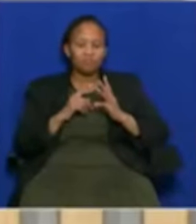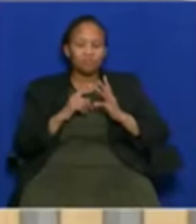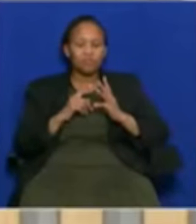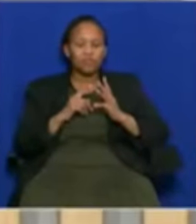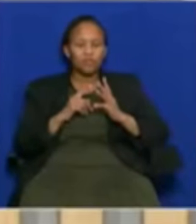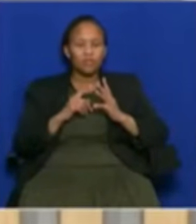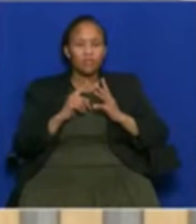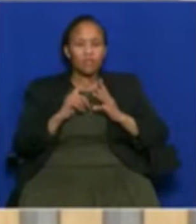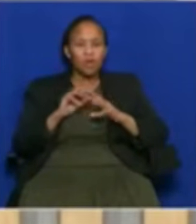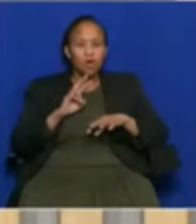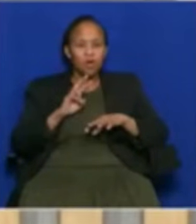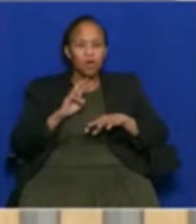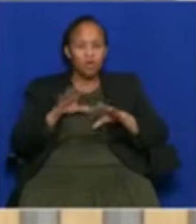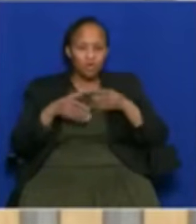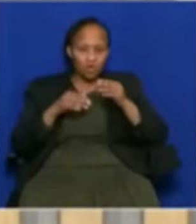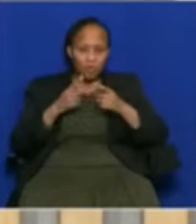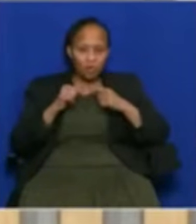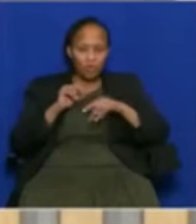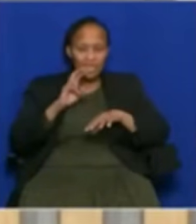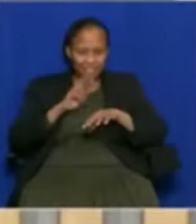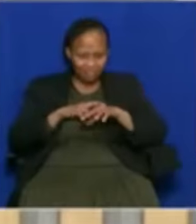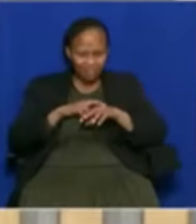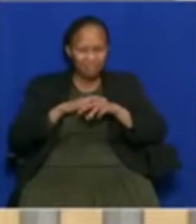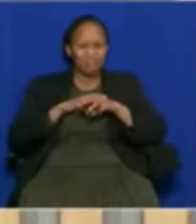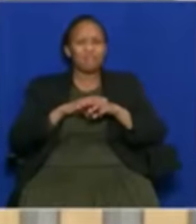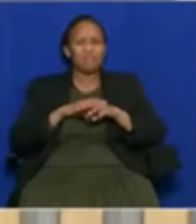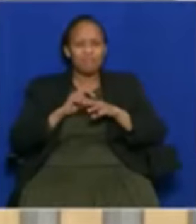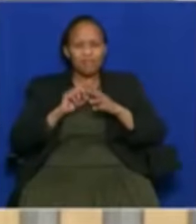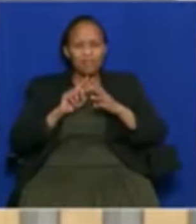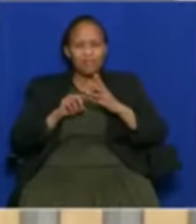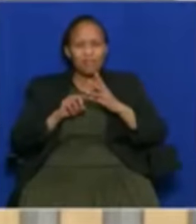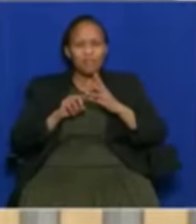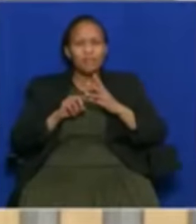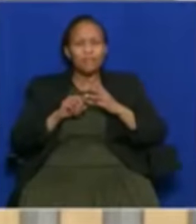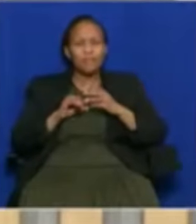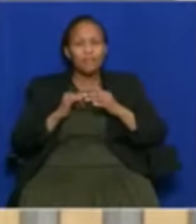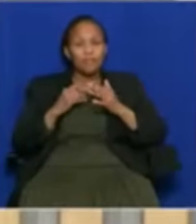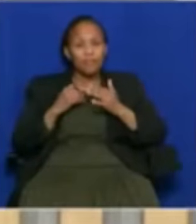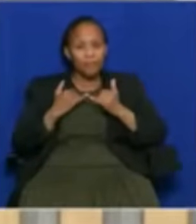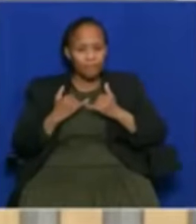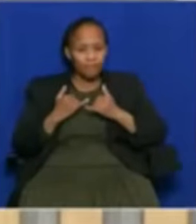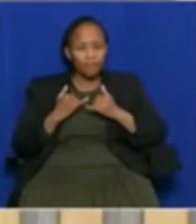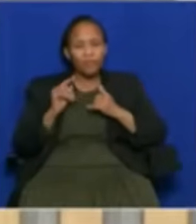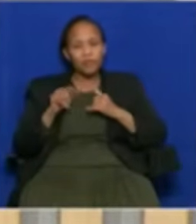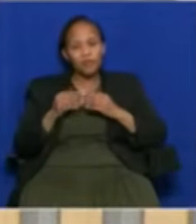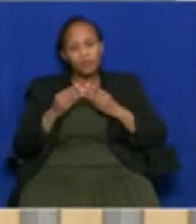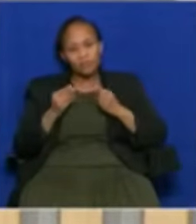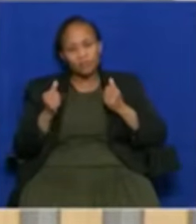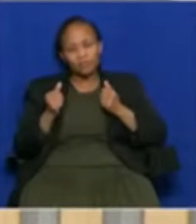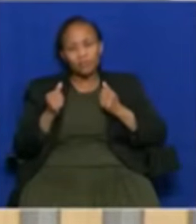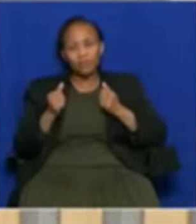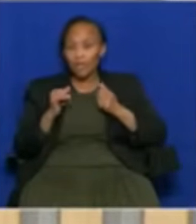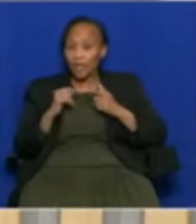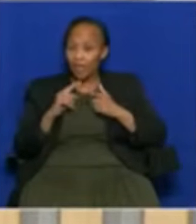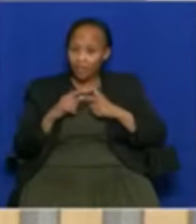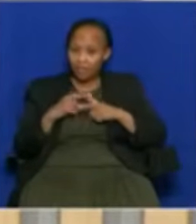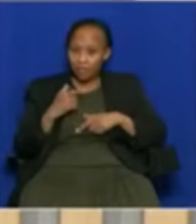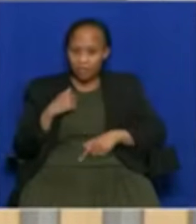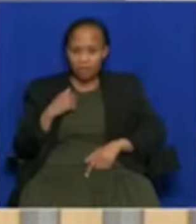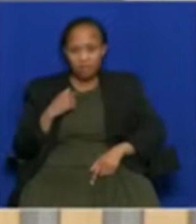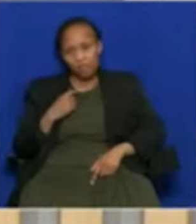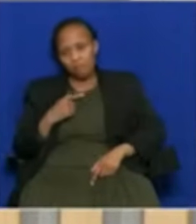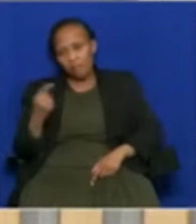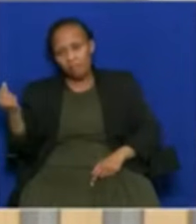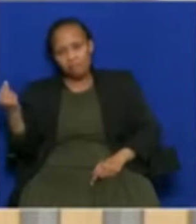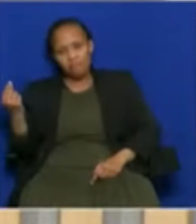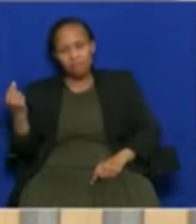therefore she must, when addressing the court, she must address it. And then I left the court. So